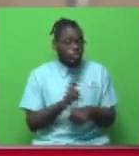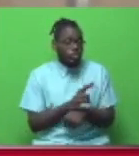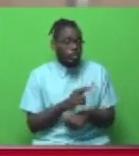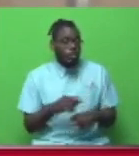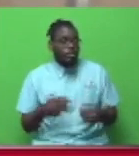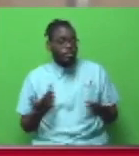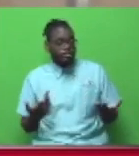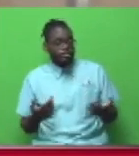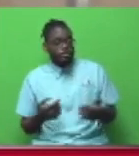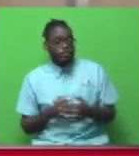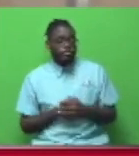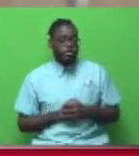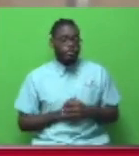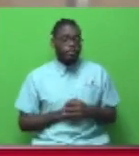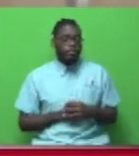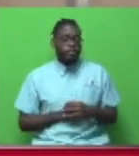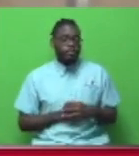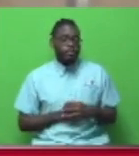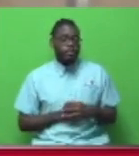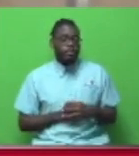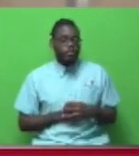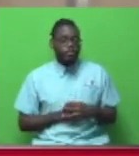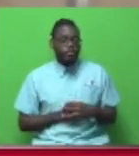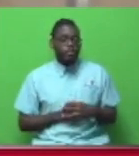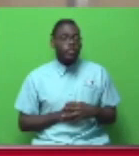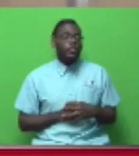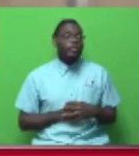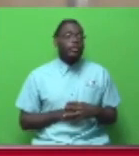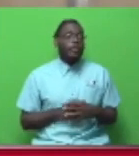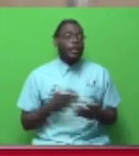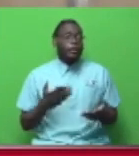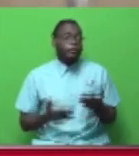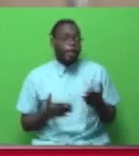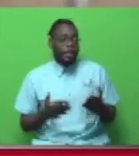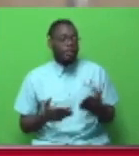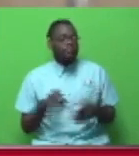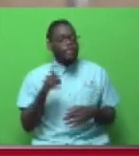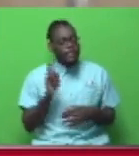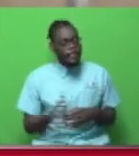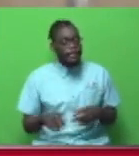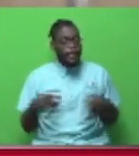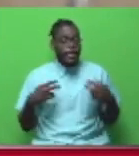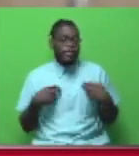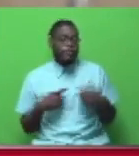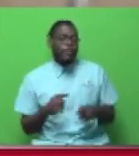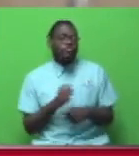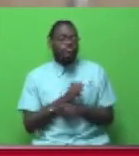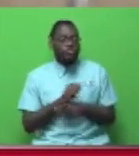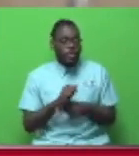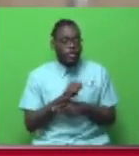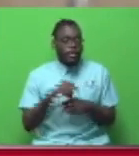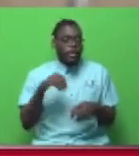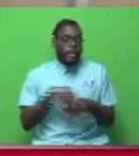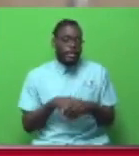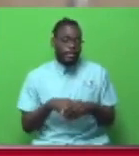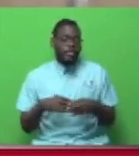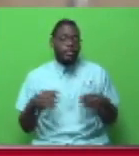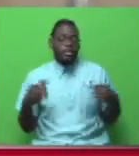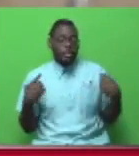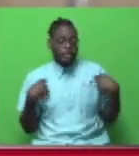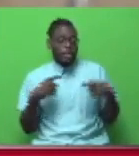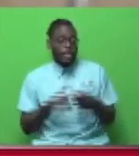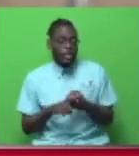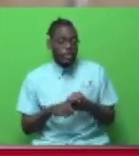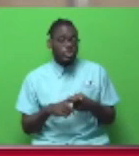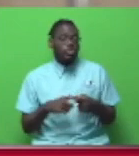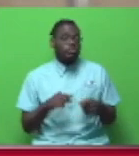same, where you may need your lawyers to also have that training in Spanish. Strategic facility management. So, Mr.